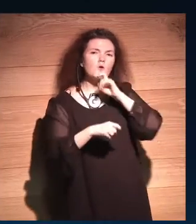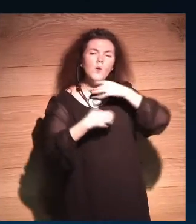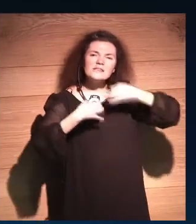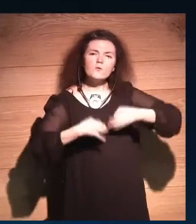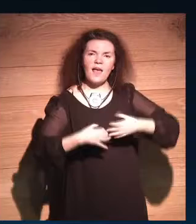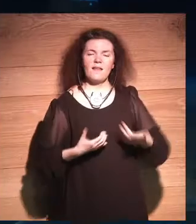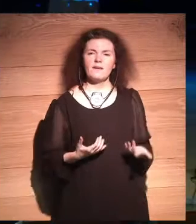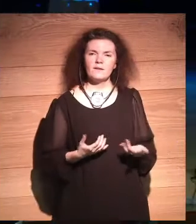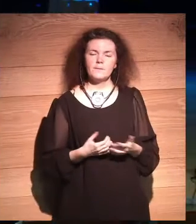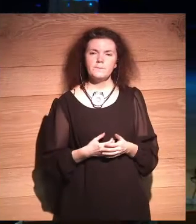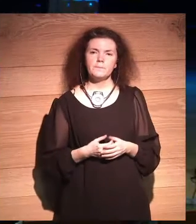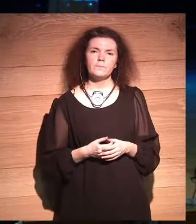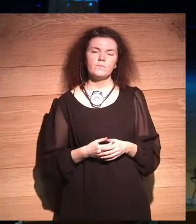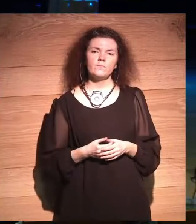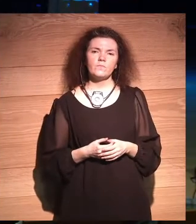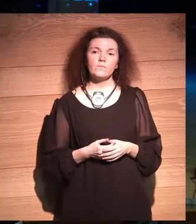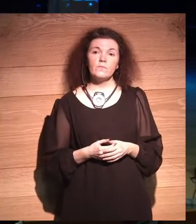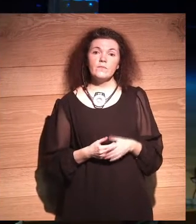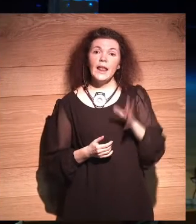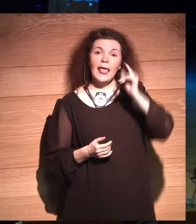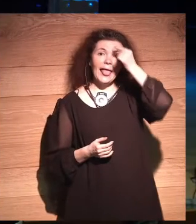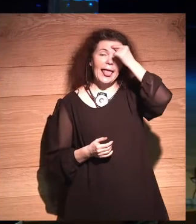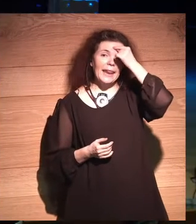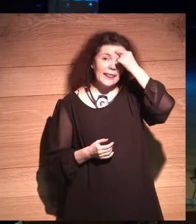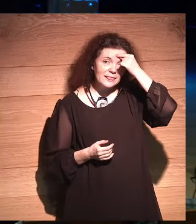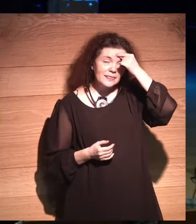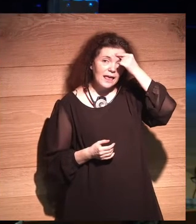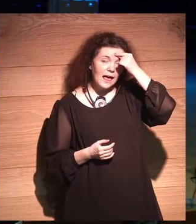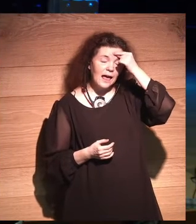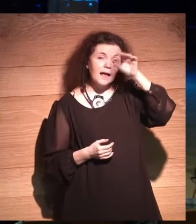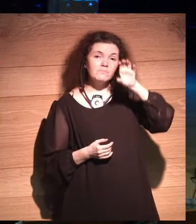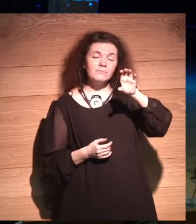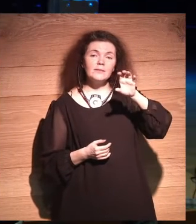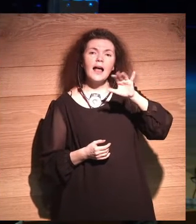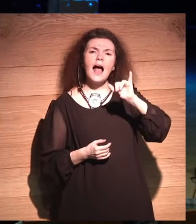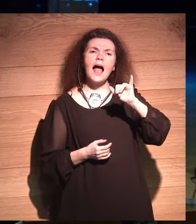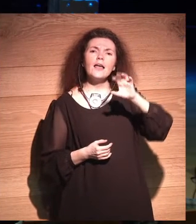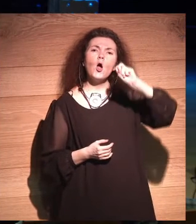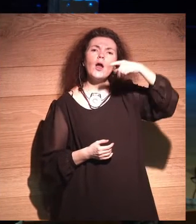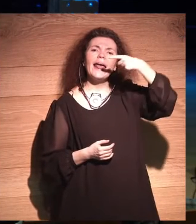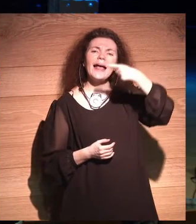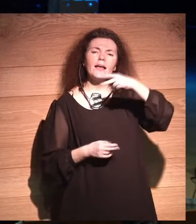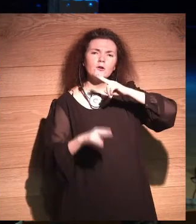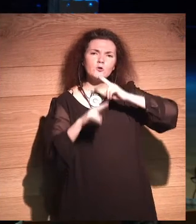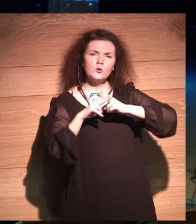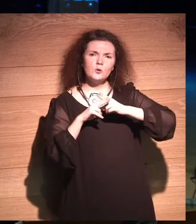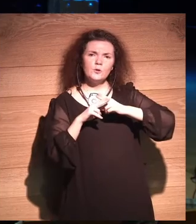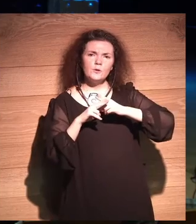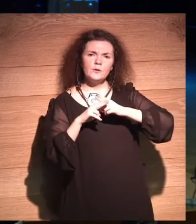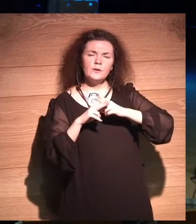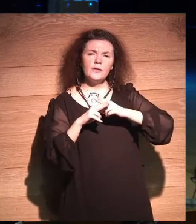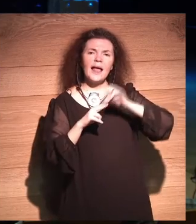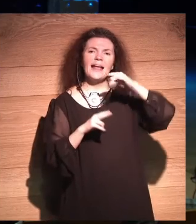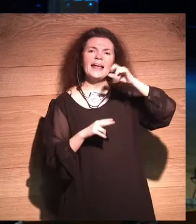representativity in this system? There is an NGO called MKSS, and what they do is go from village